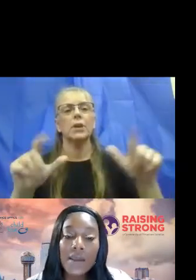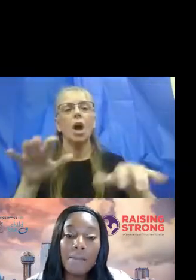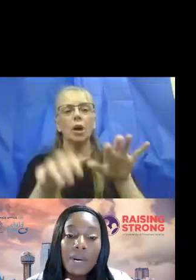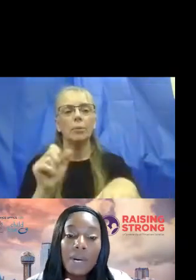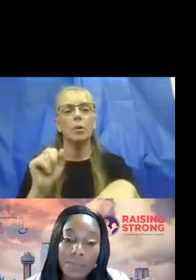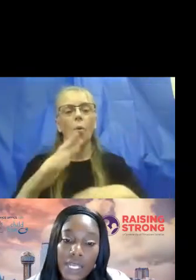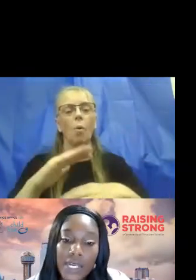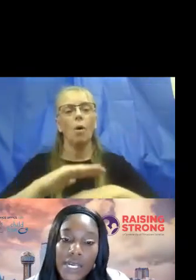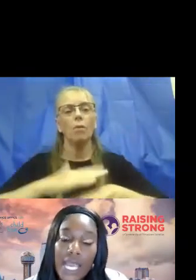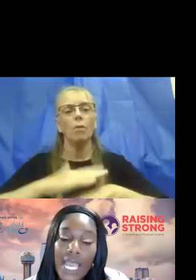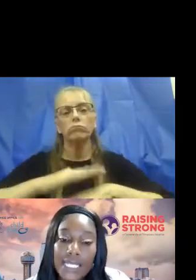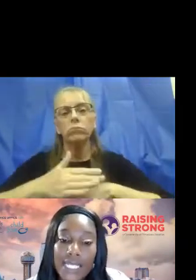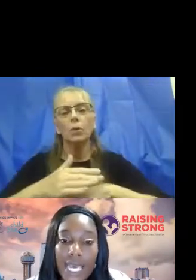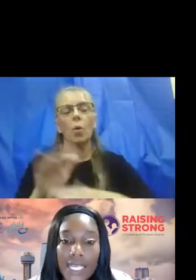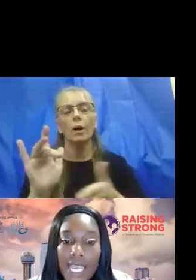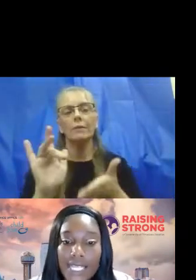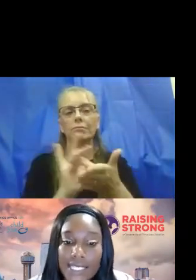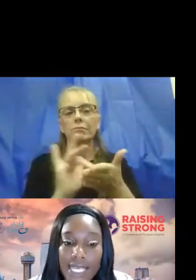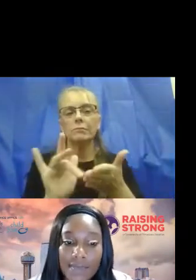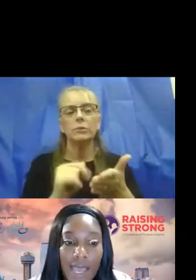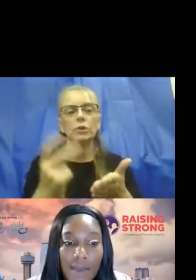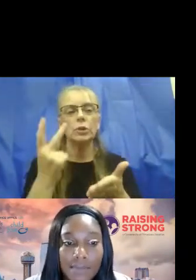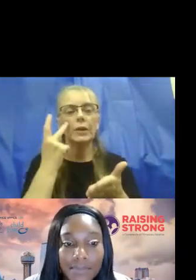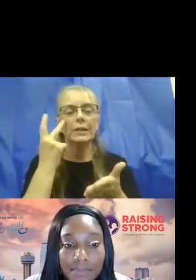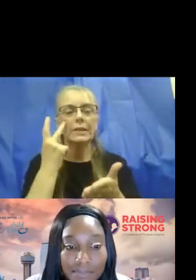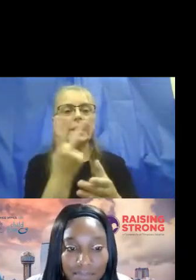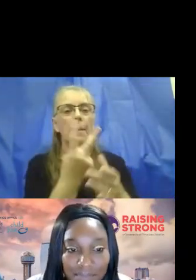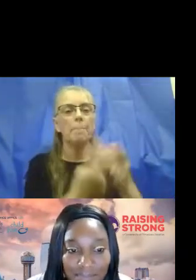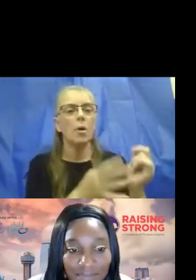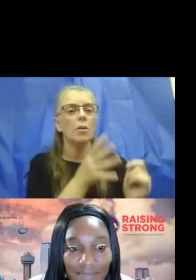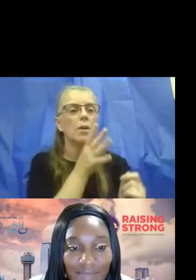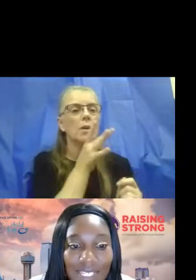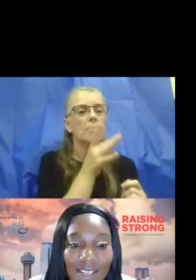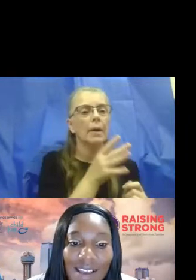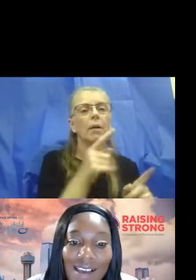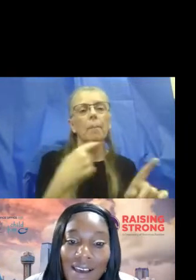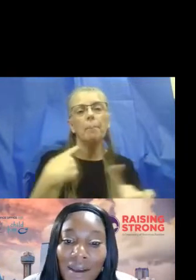see both speaker and Kelly at the same time.